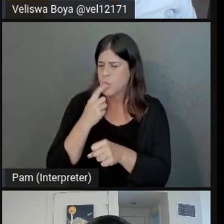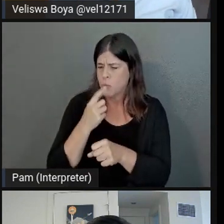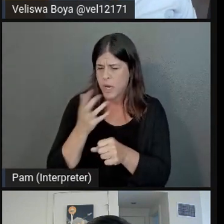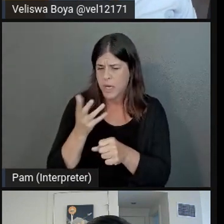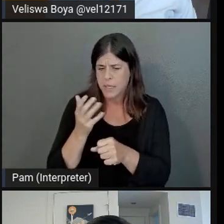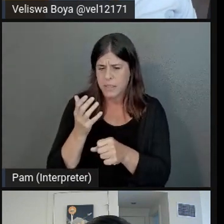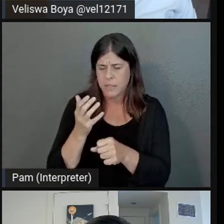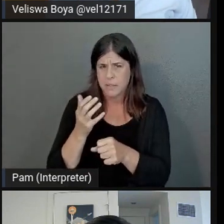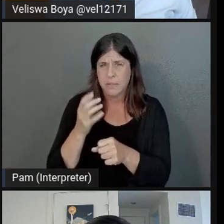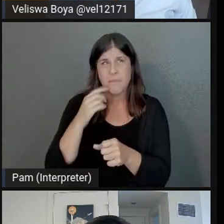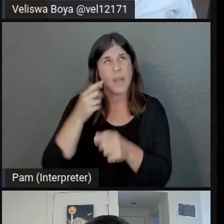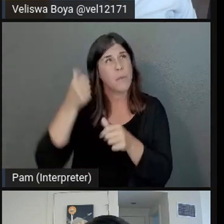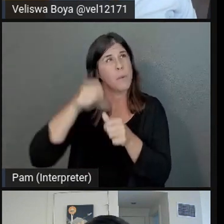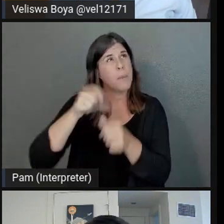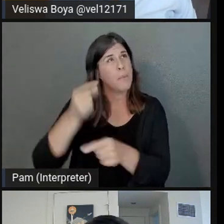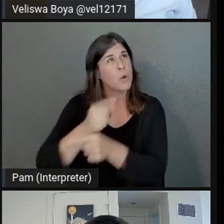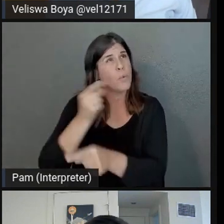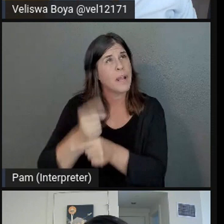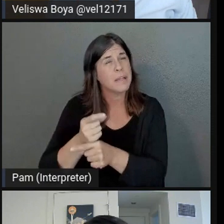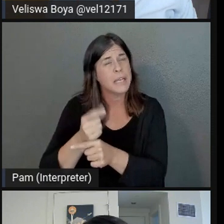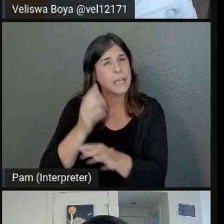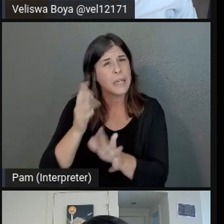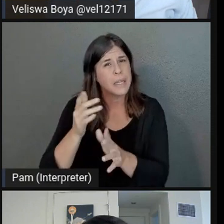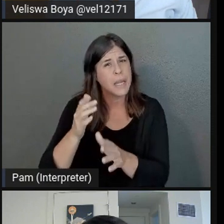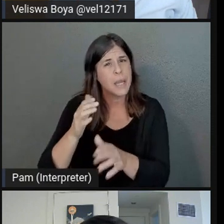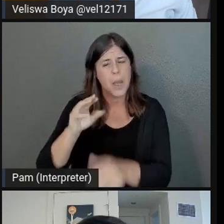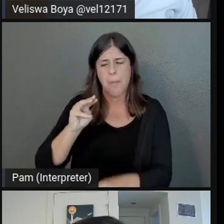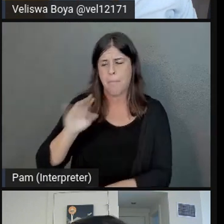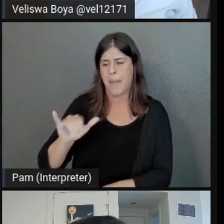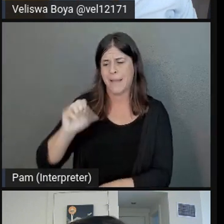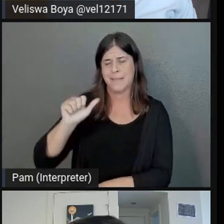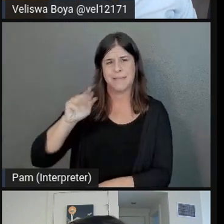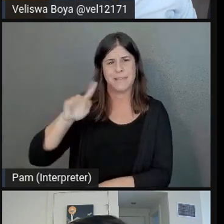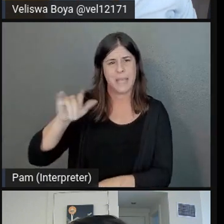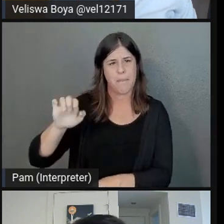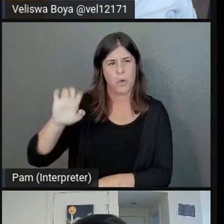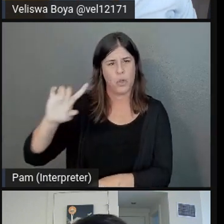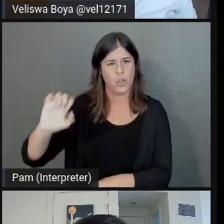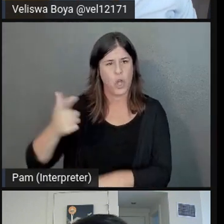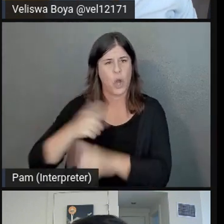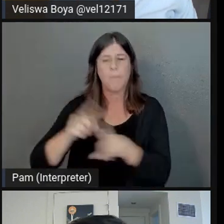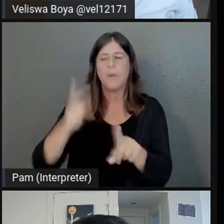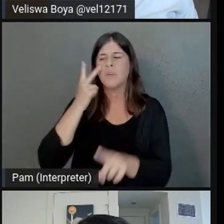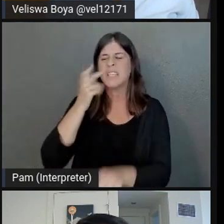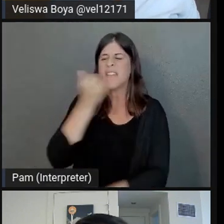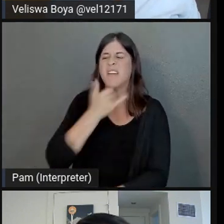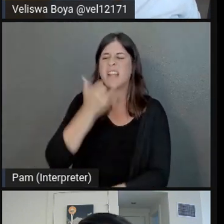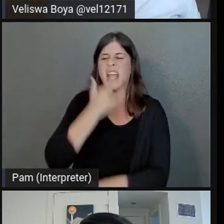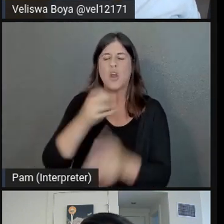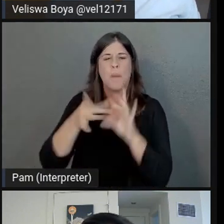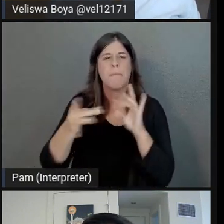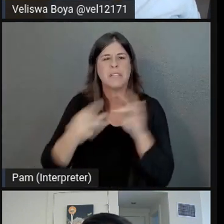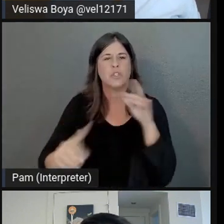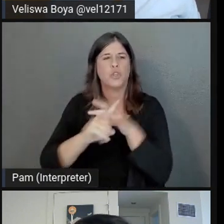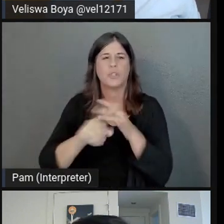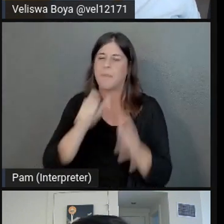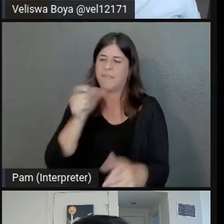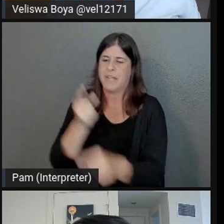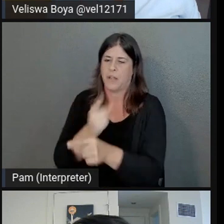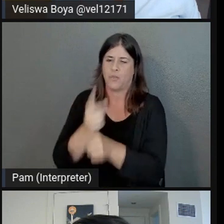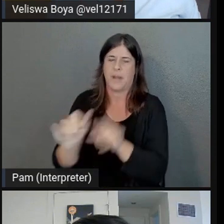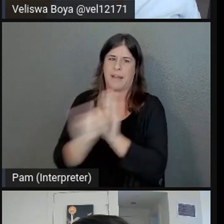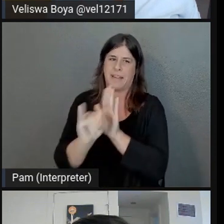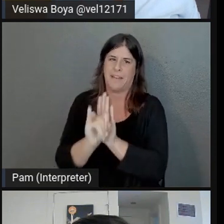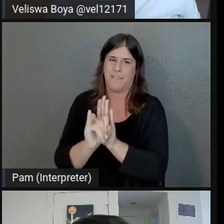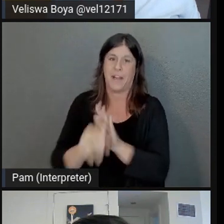and if I recall correctly, it was my sample log, but we'll see if there is any error message that gets exposed if that's not the identifier. And